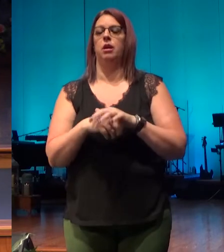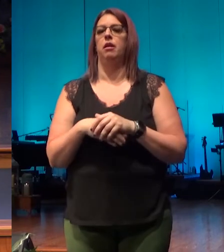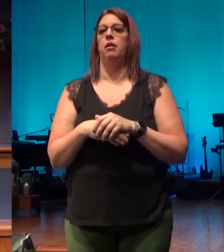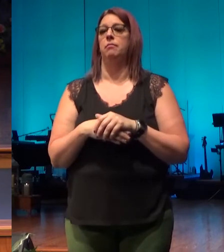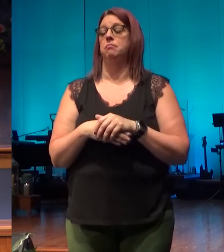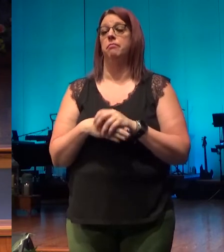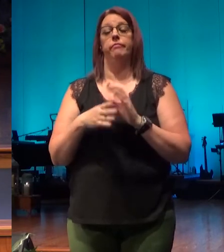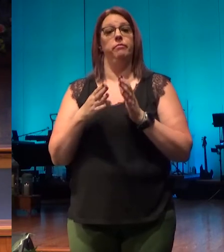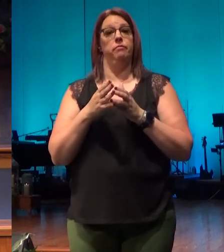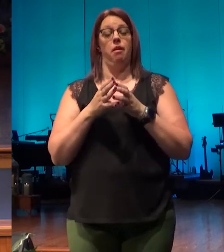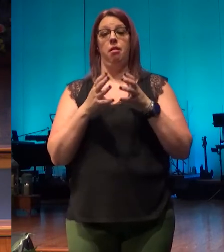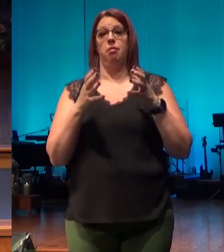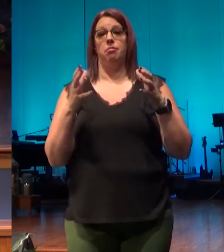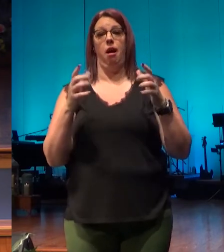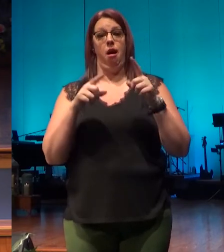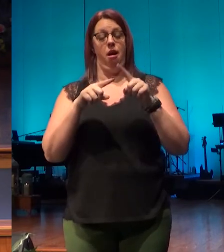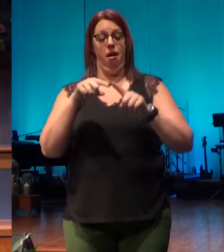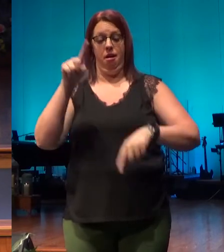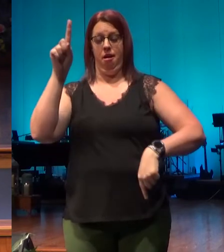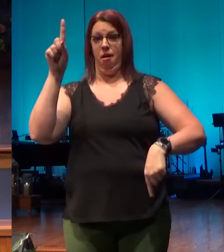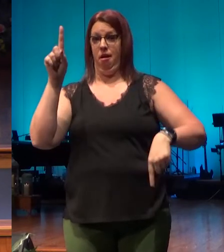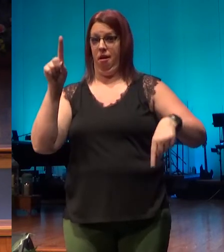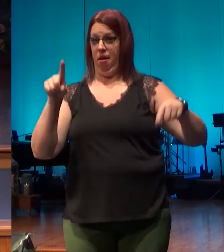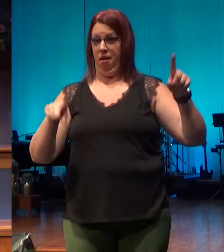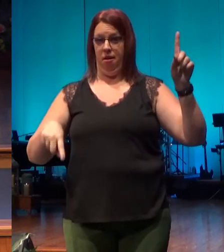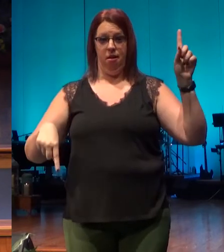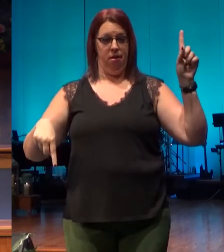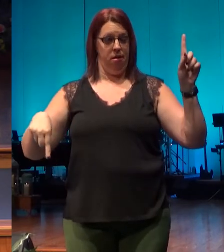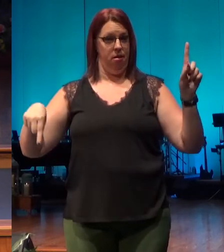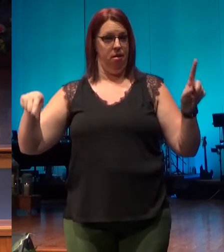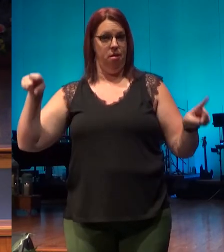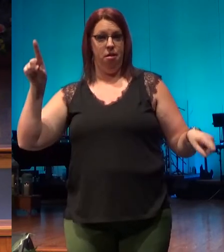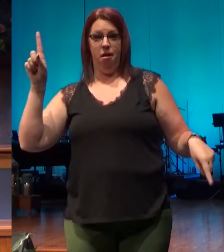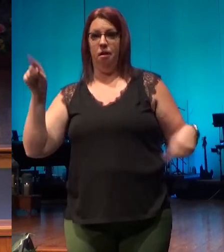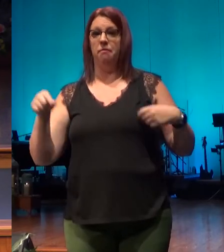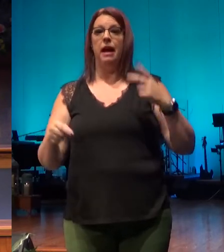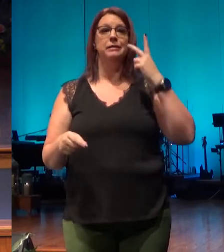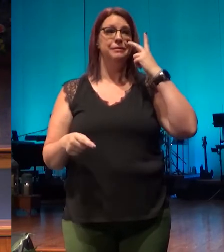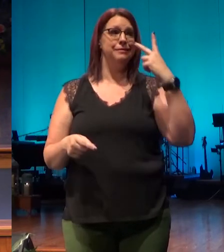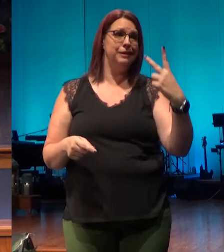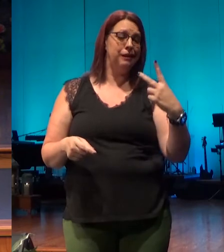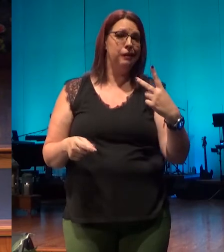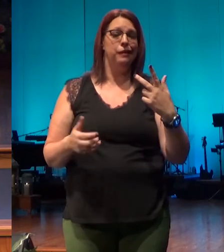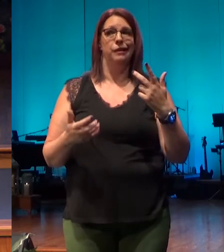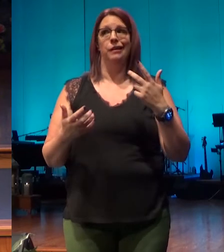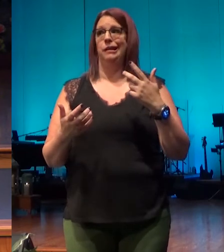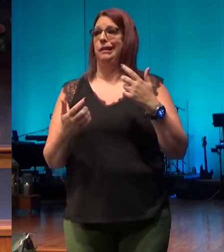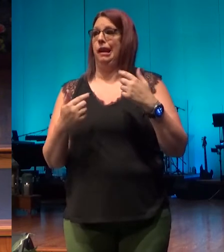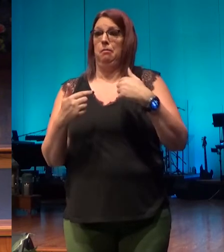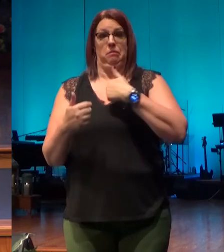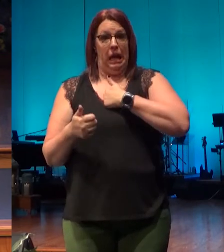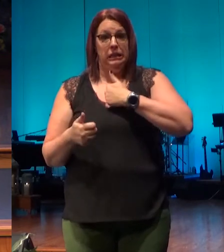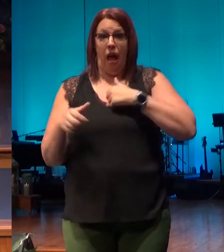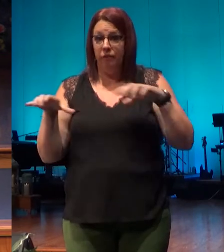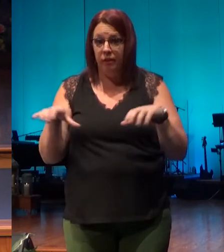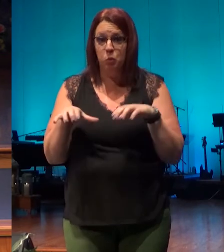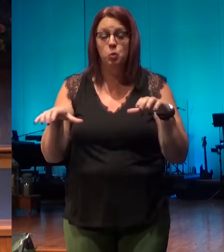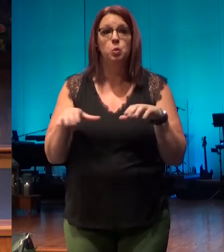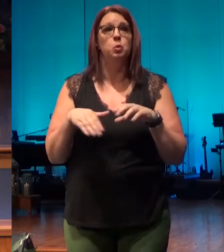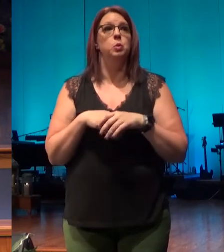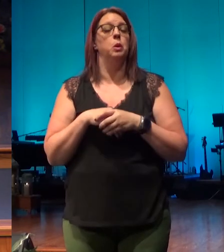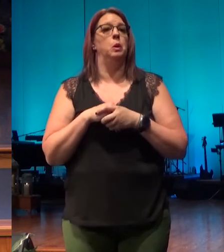and divisiveness going on in the world. I understand that. I've seen it. I've witnessed it, gotten caught up in it at times